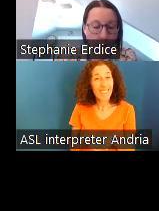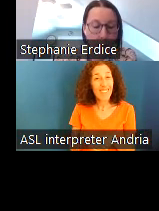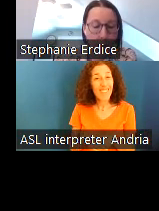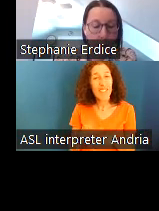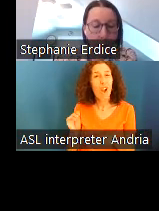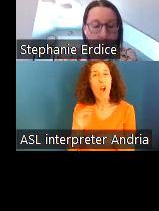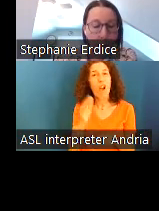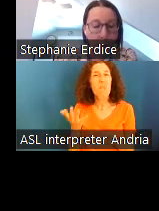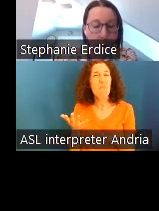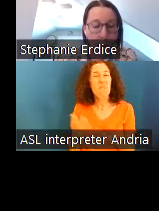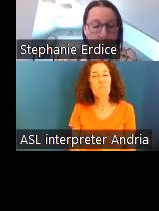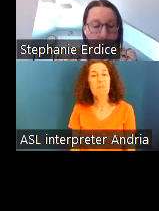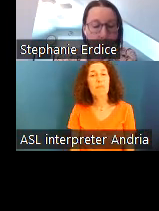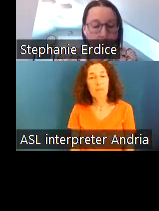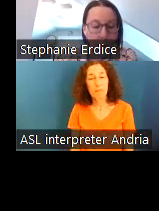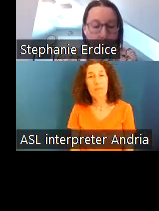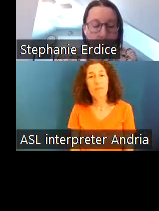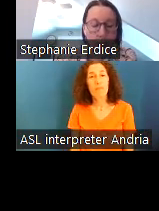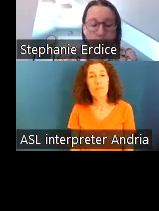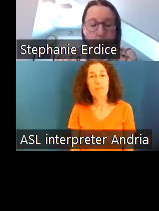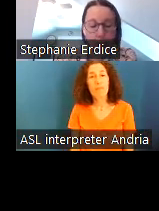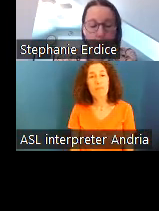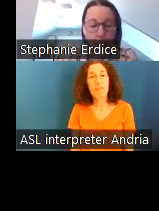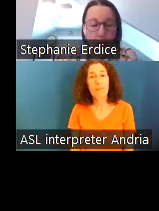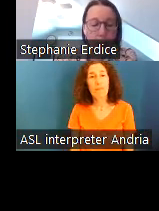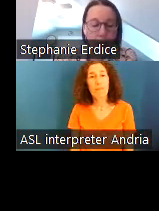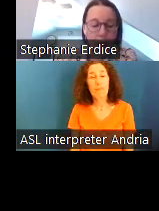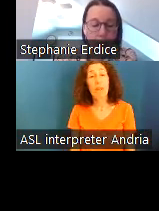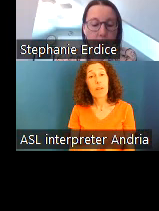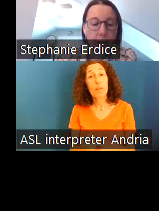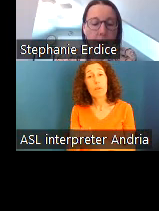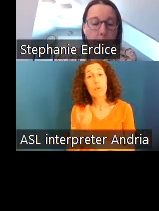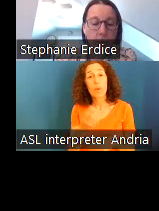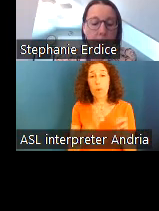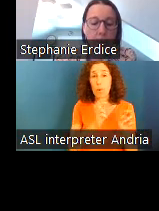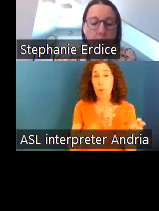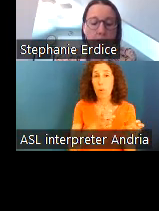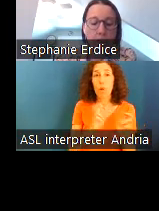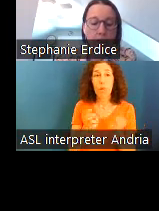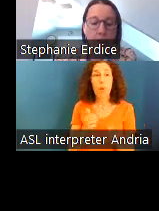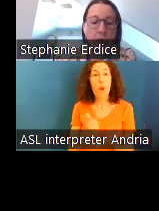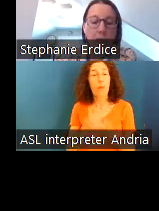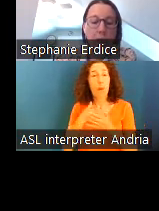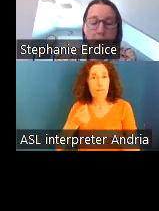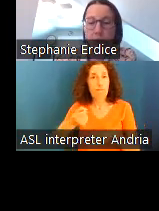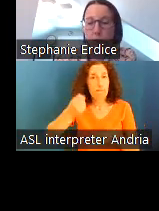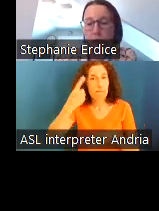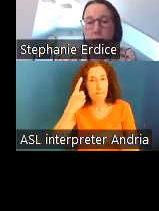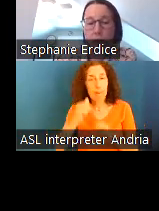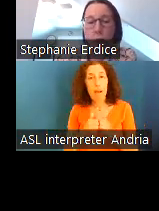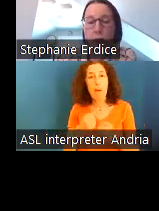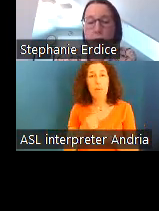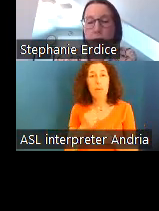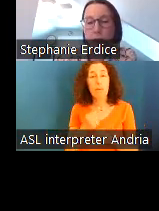about is the guidelines, codes, rules that help us make decisions about the actions